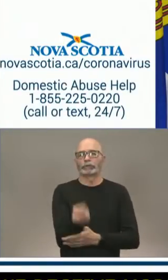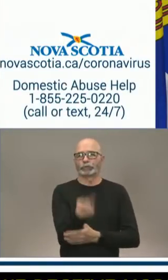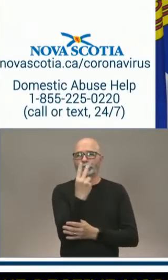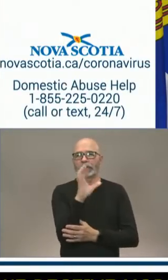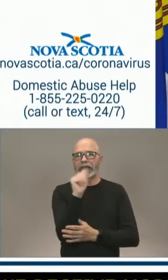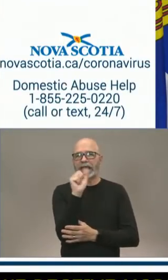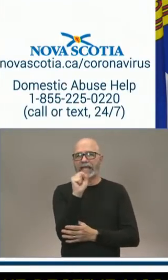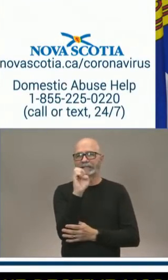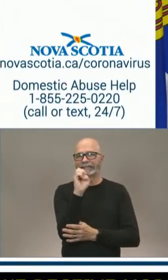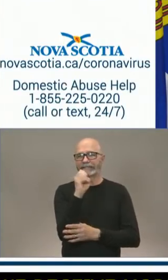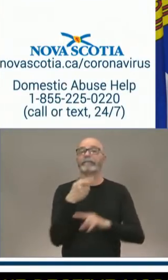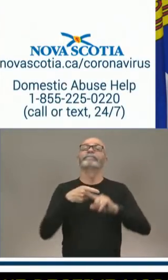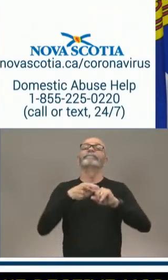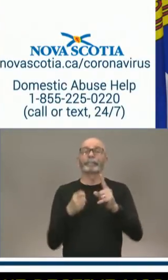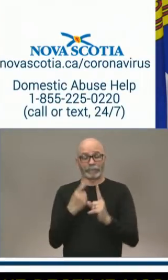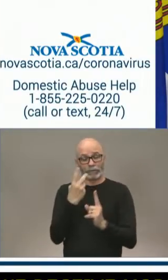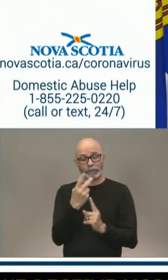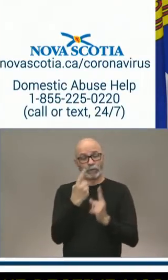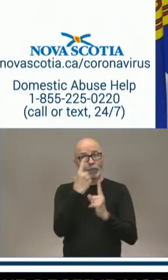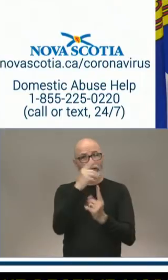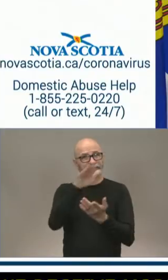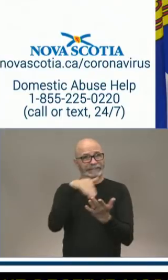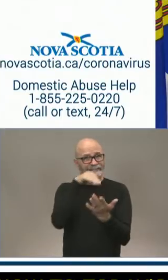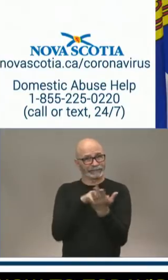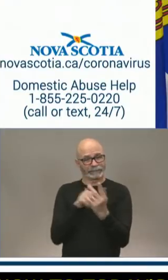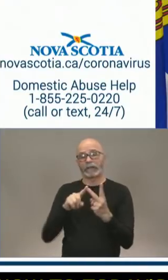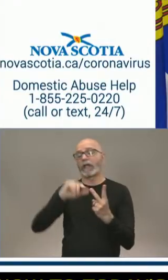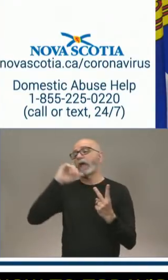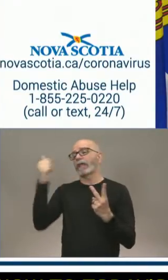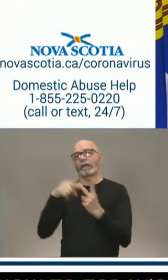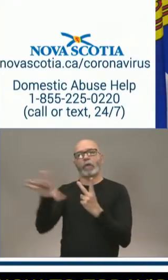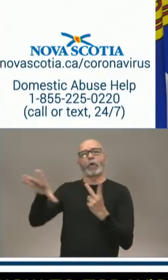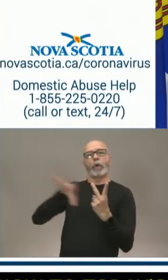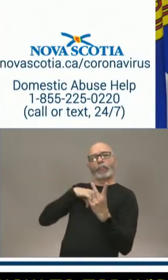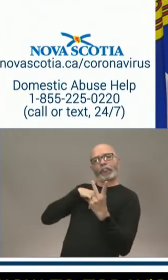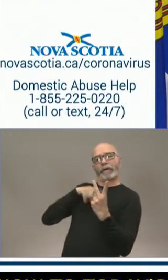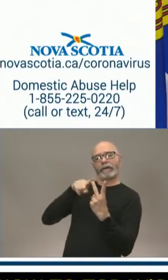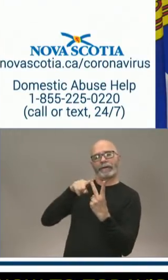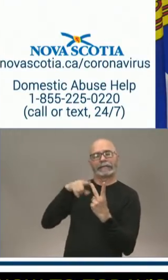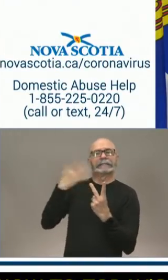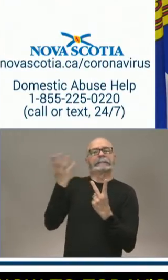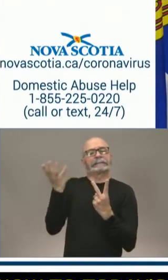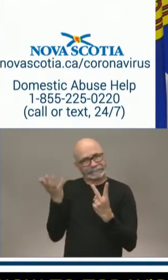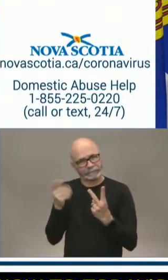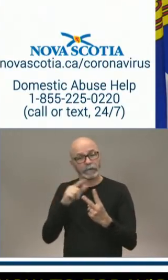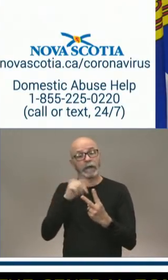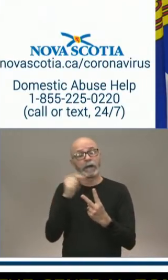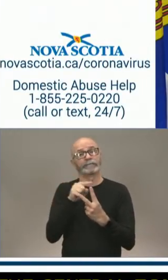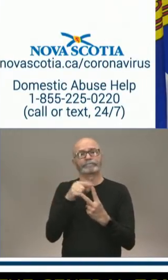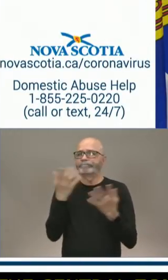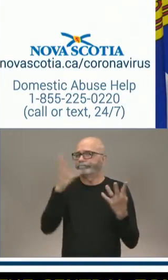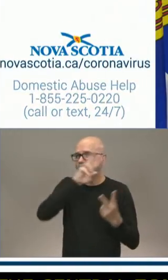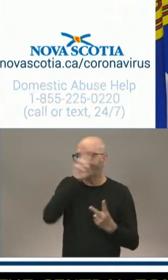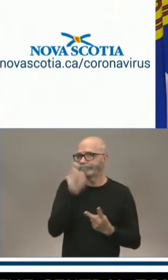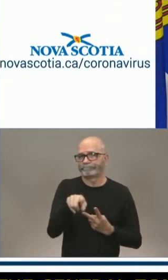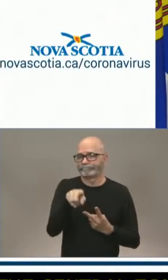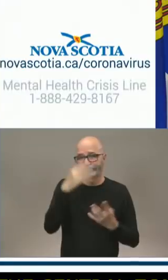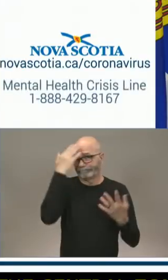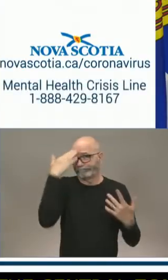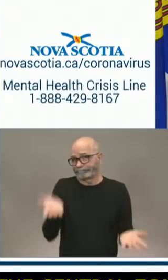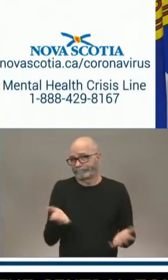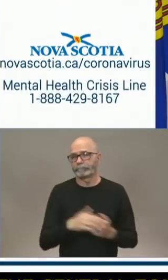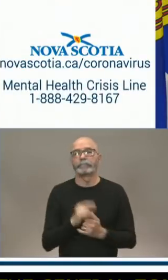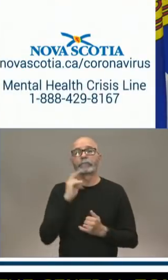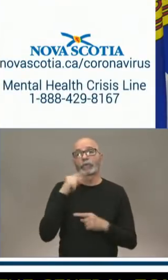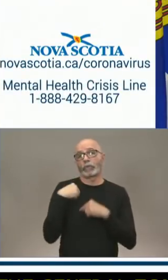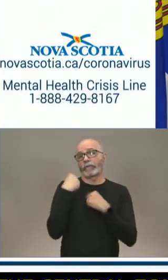contact of a previously reported case, and the other is under investigation. In total today, we have 31 active cases of COVID-19 in